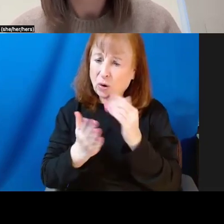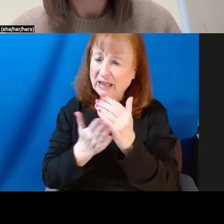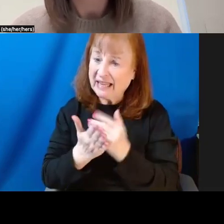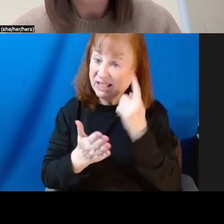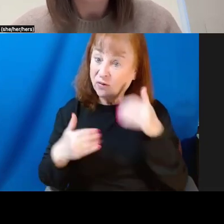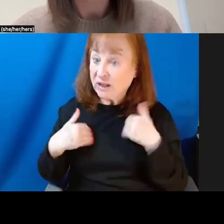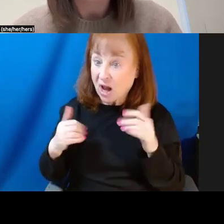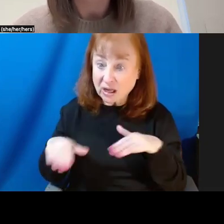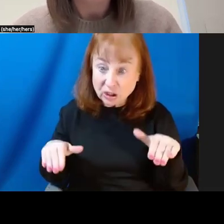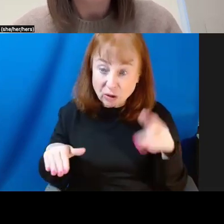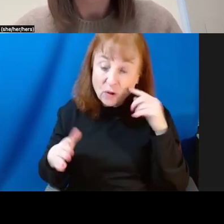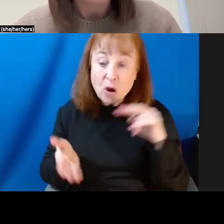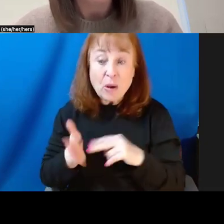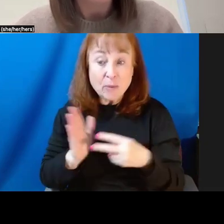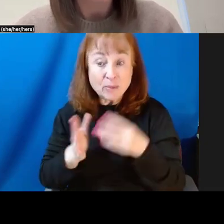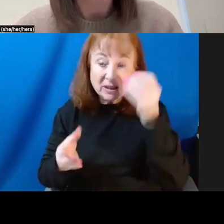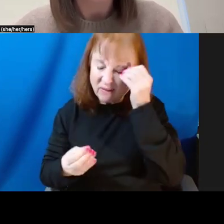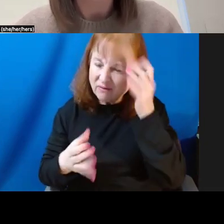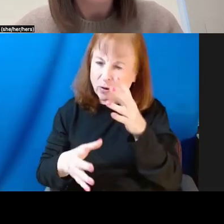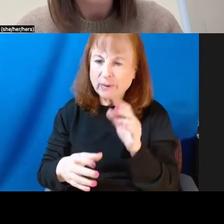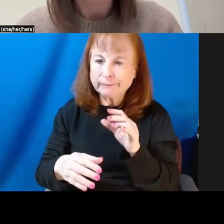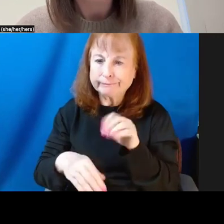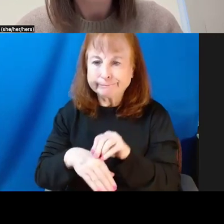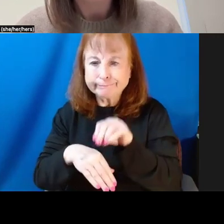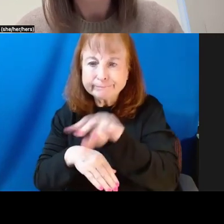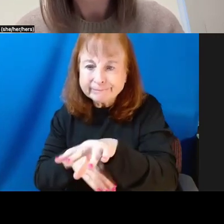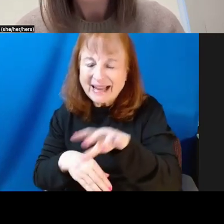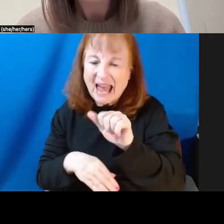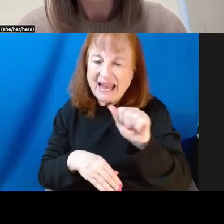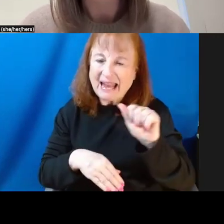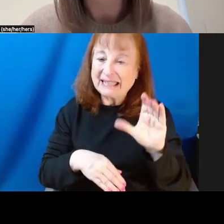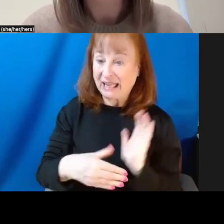children for the purposes of informing AAC intervention.